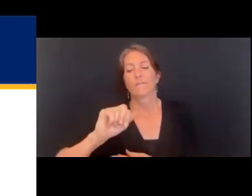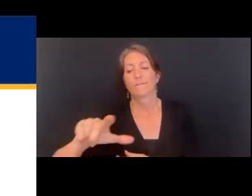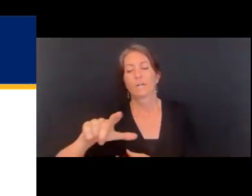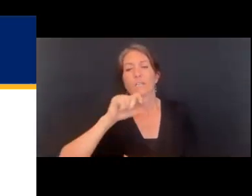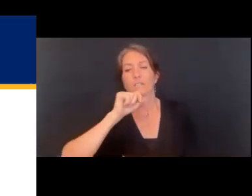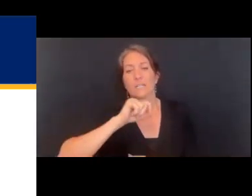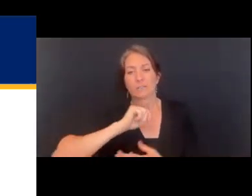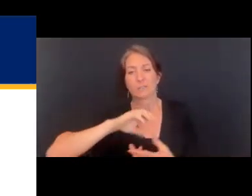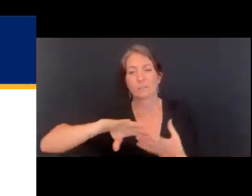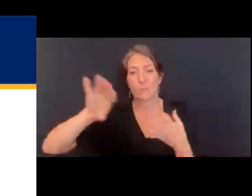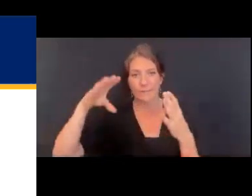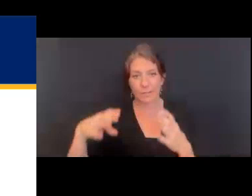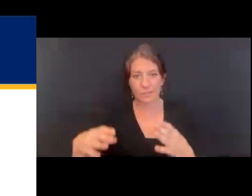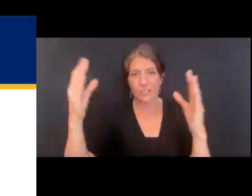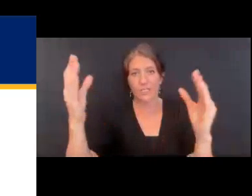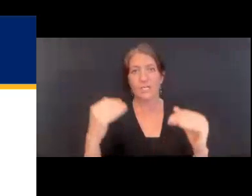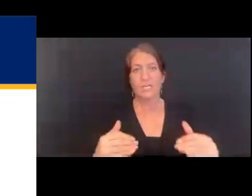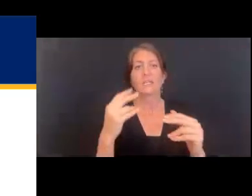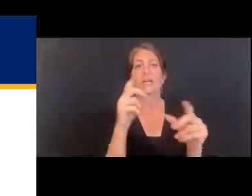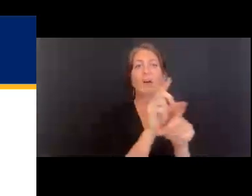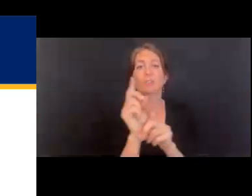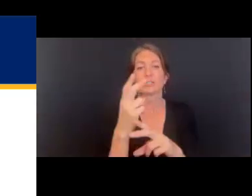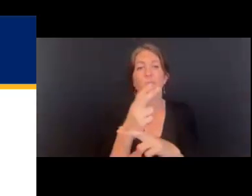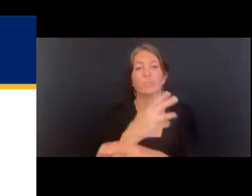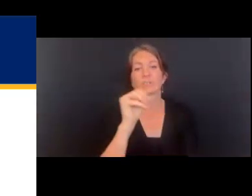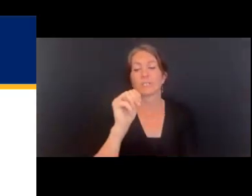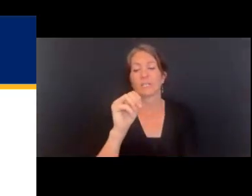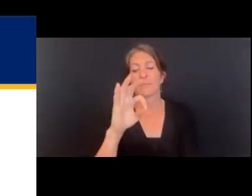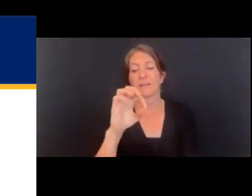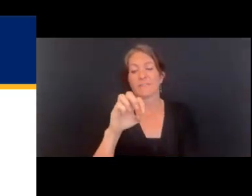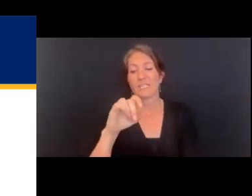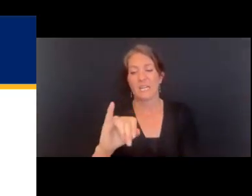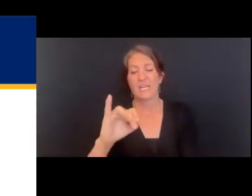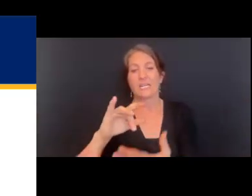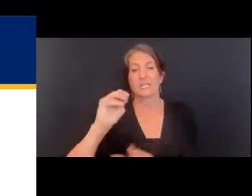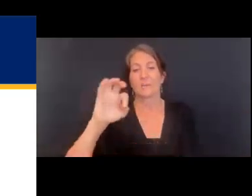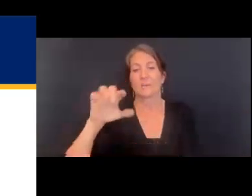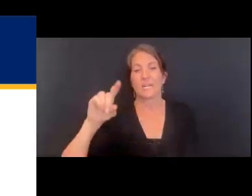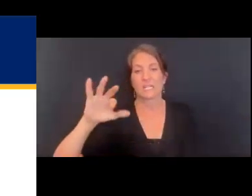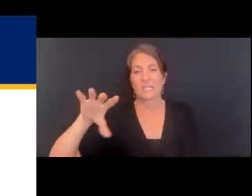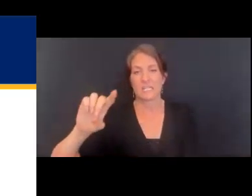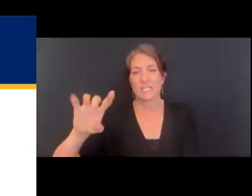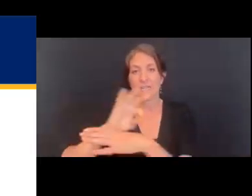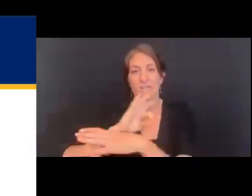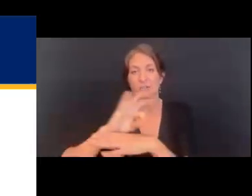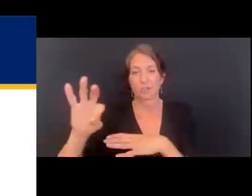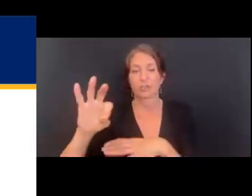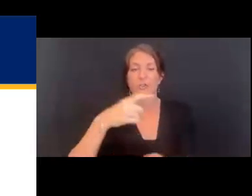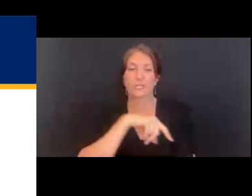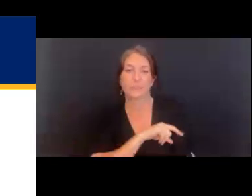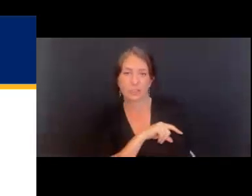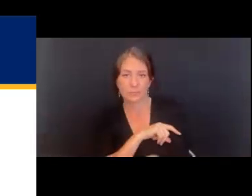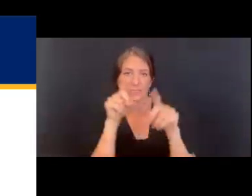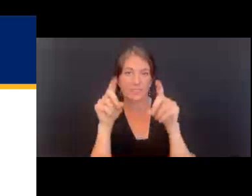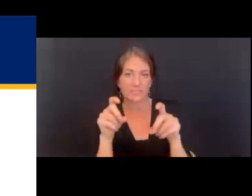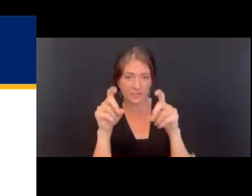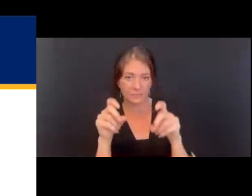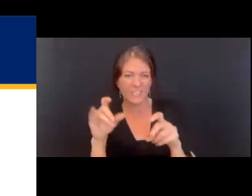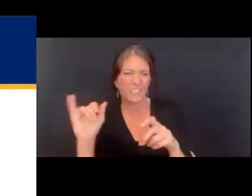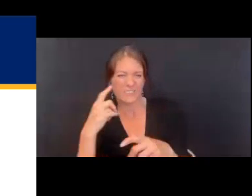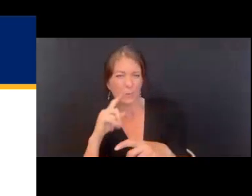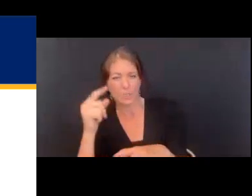tool called the Medicaid Functional Eligibility Assessment Inventory for the brain injury waiver. And